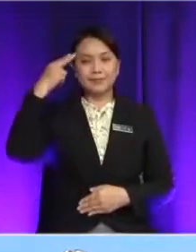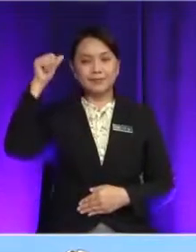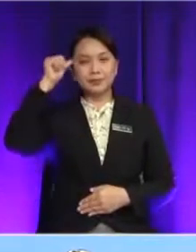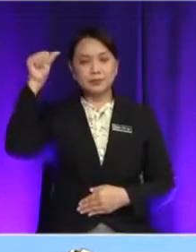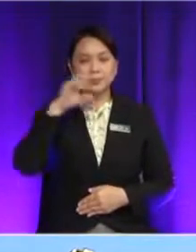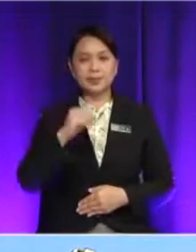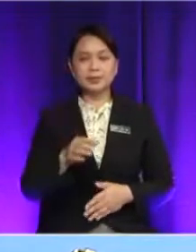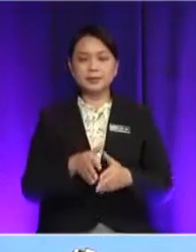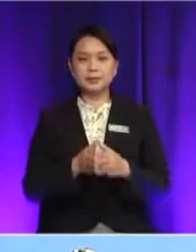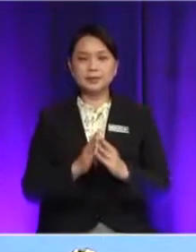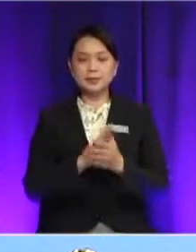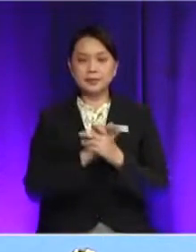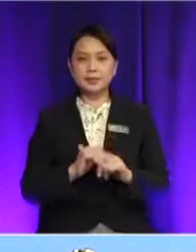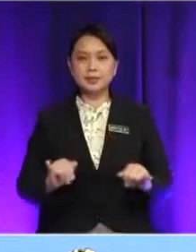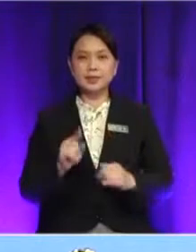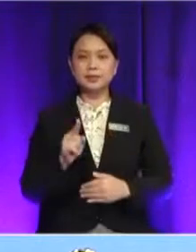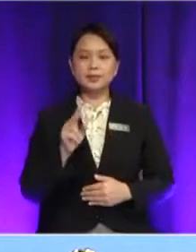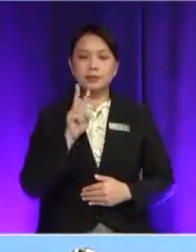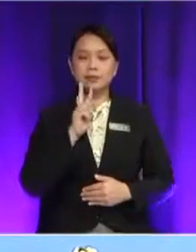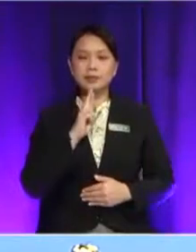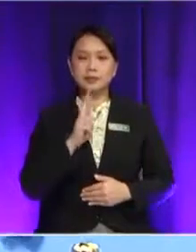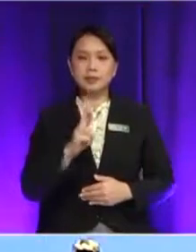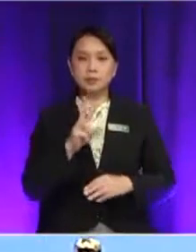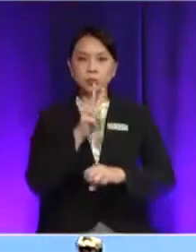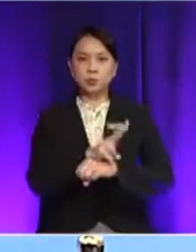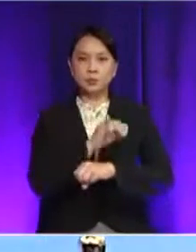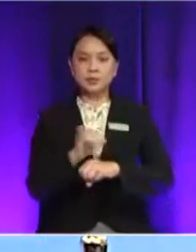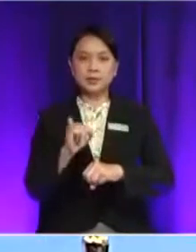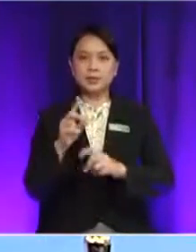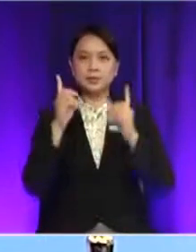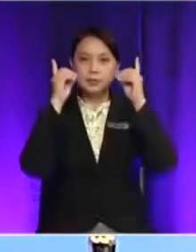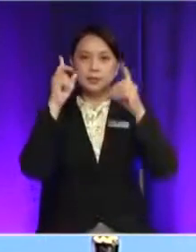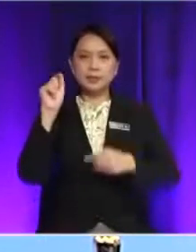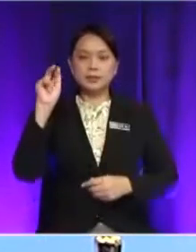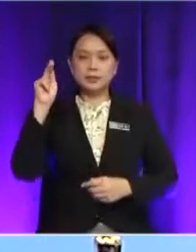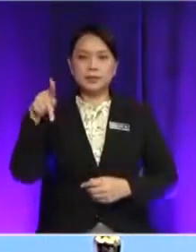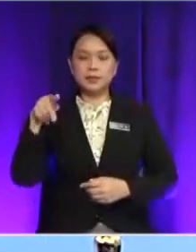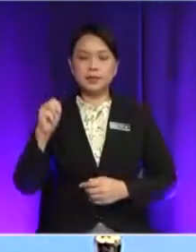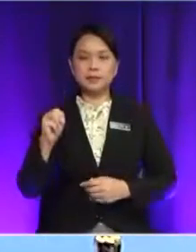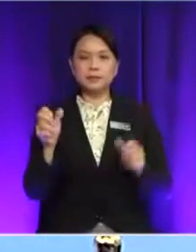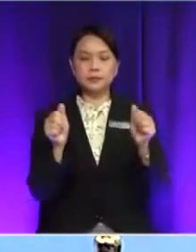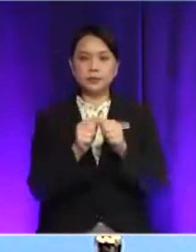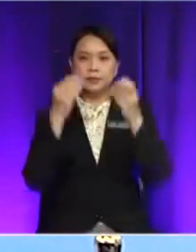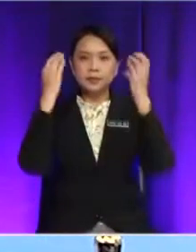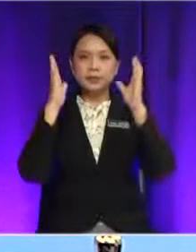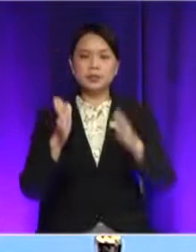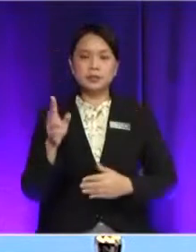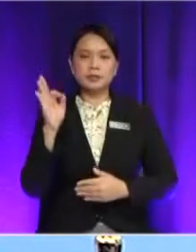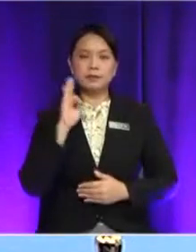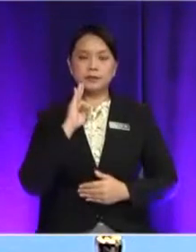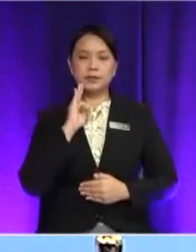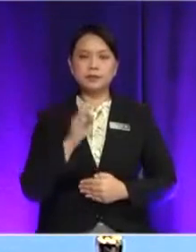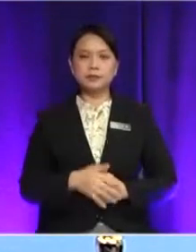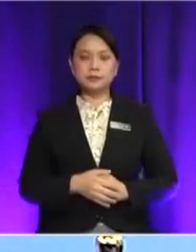Assalamualaikum and salam sejahtera. You're watching Didi TV KPM. Here with me, Shafika Farahin. And today, we are learning for